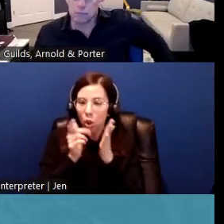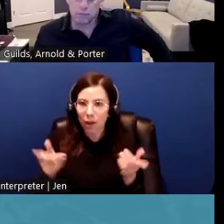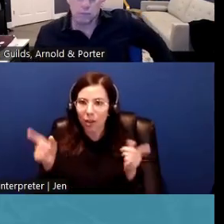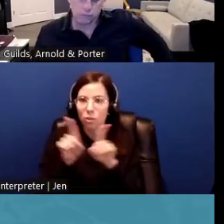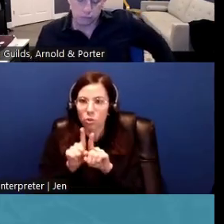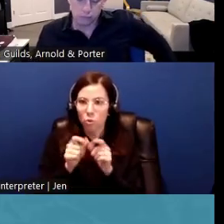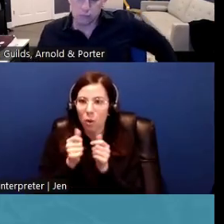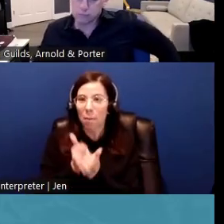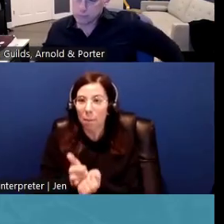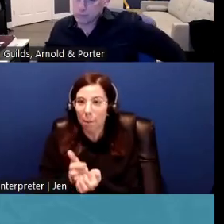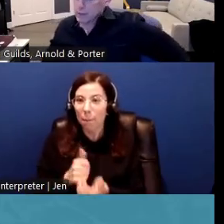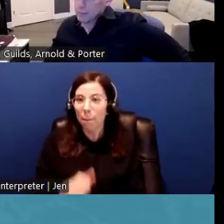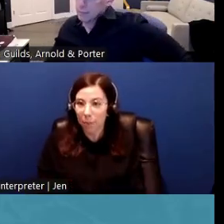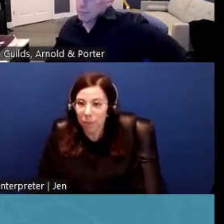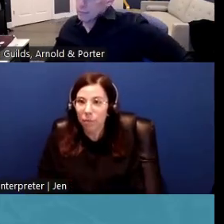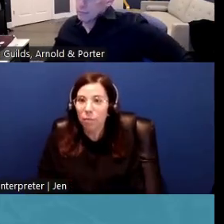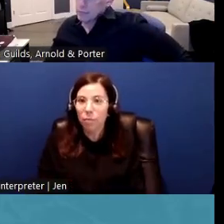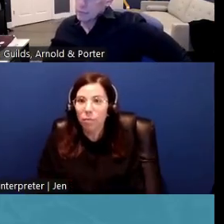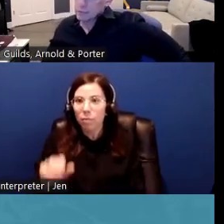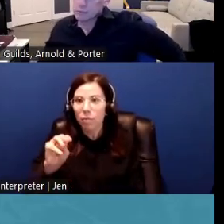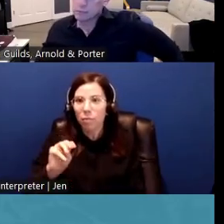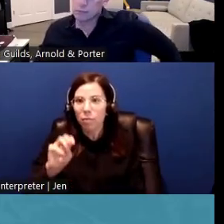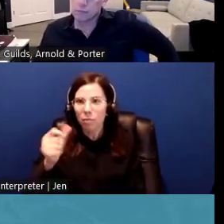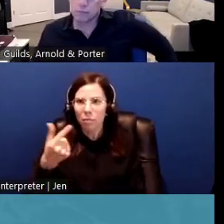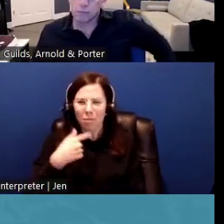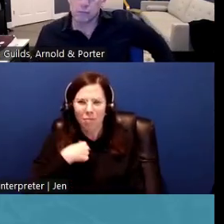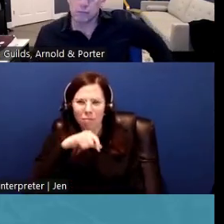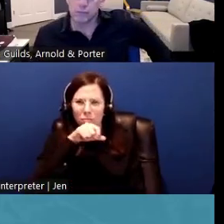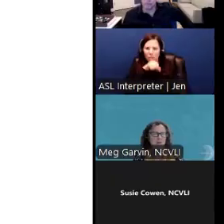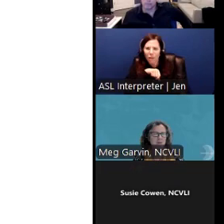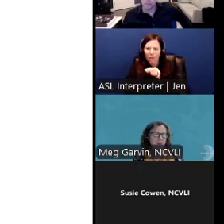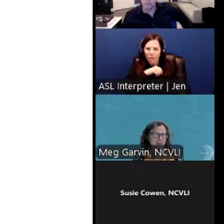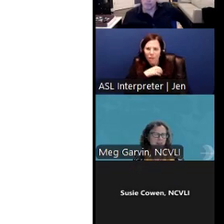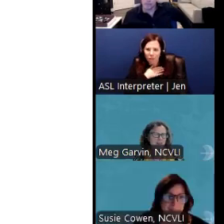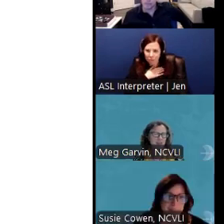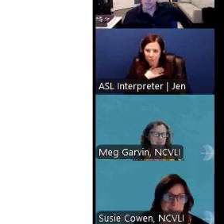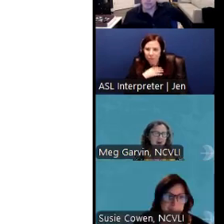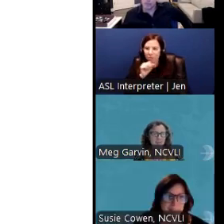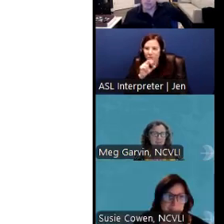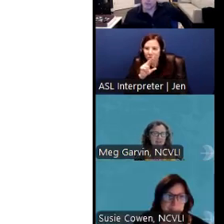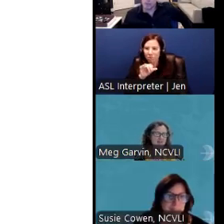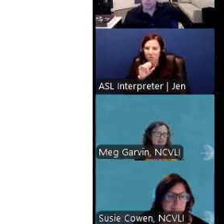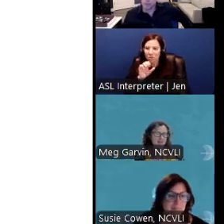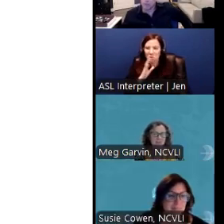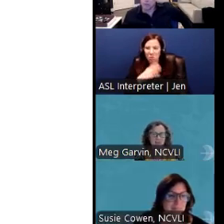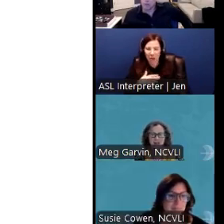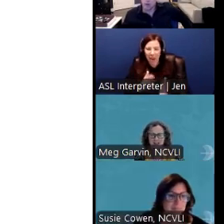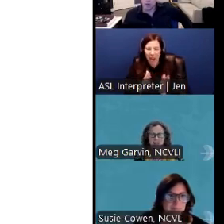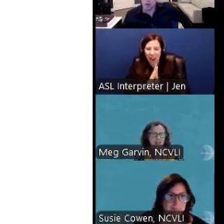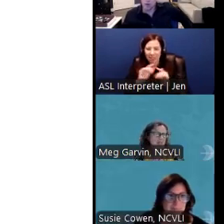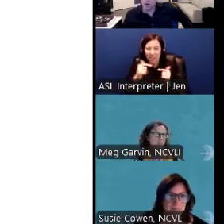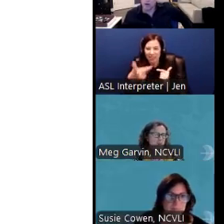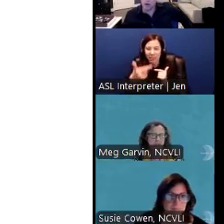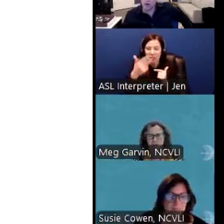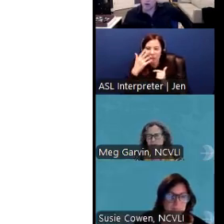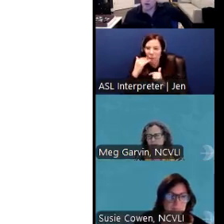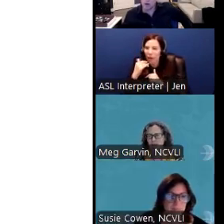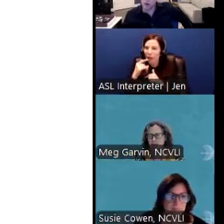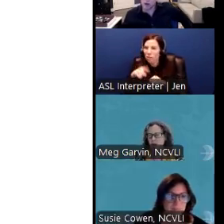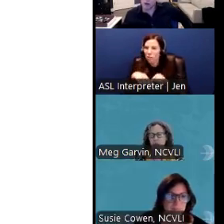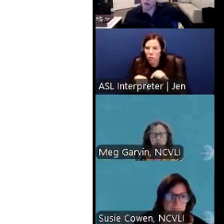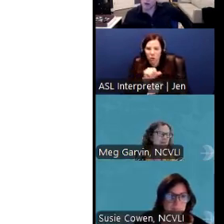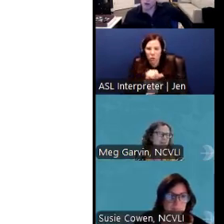help. I love that so much. Susie, I'm going to invite you on because also we're not going to let you do this